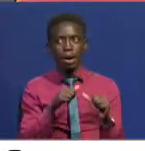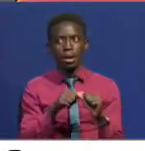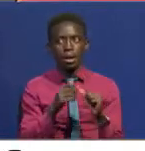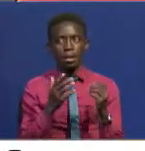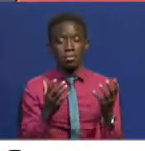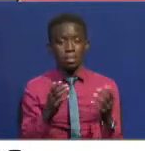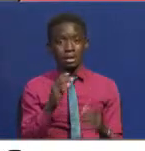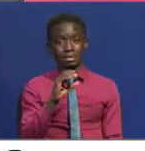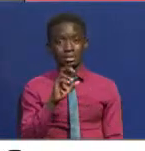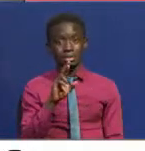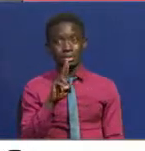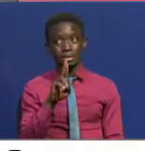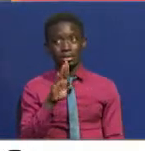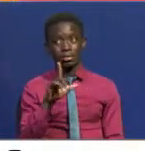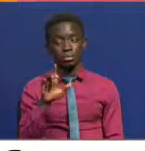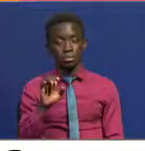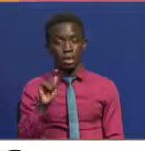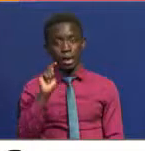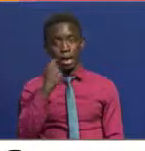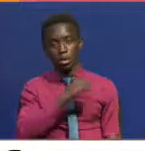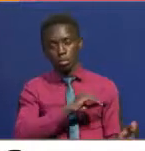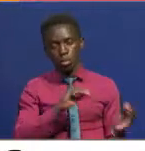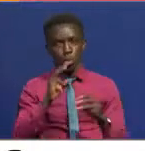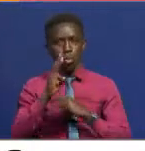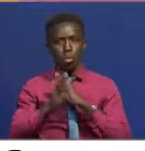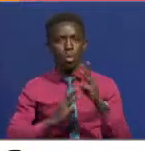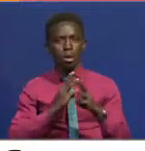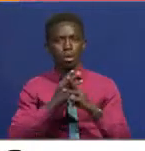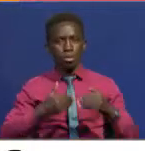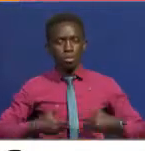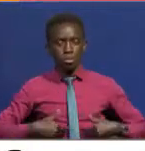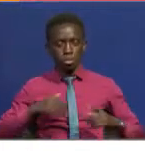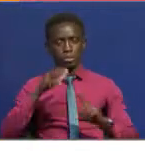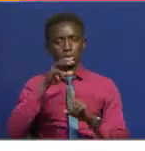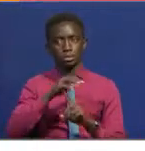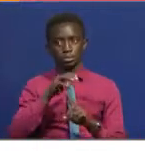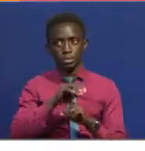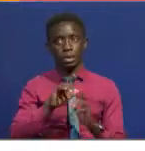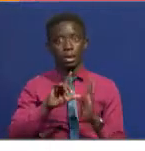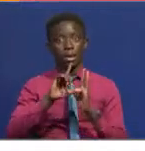Kenya is headed to the World Youth Championships and also the World Championships later this year.